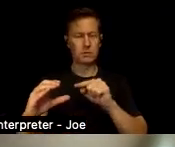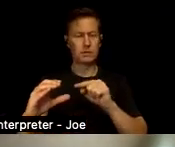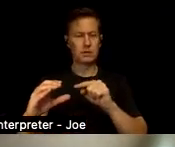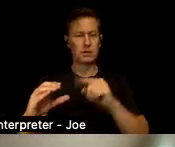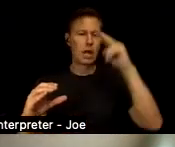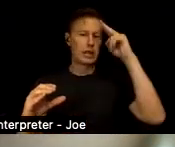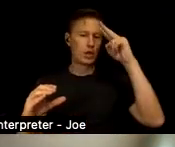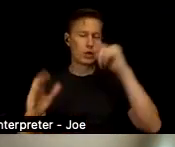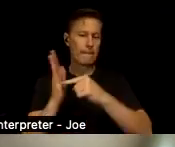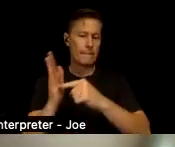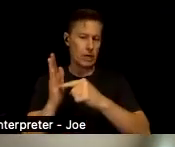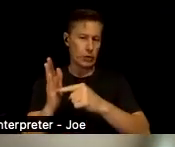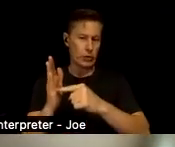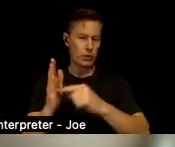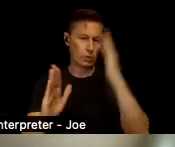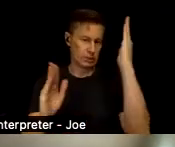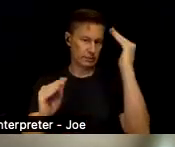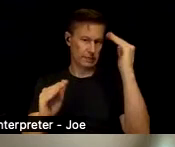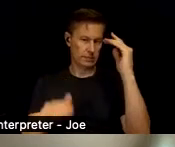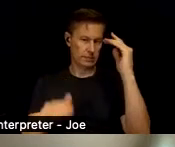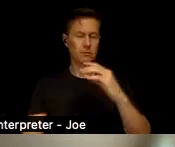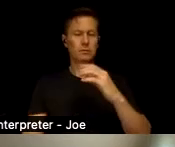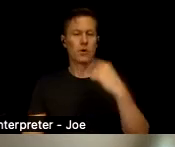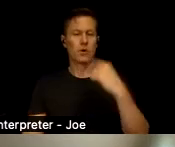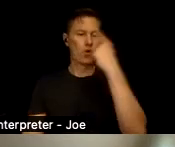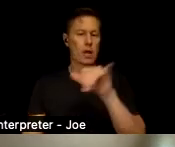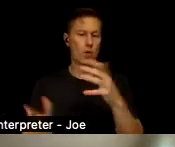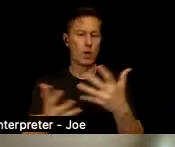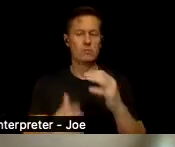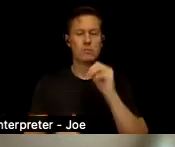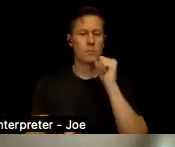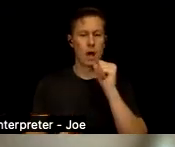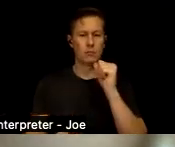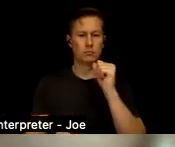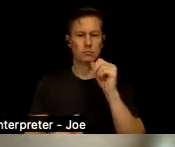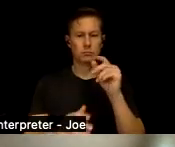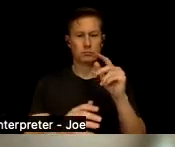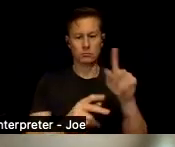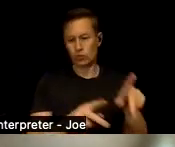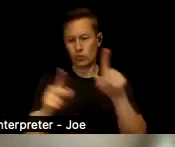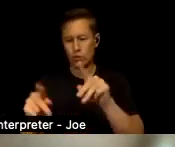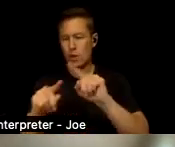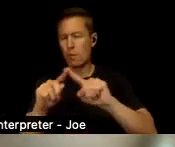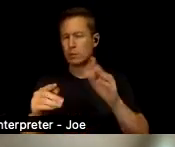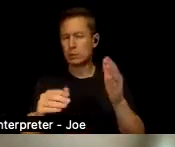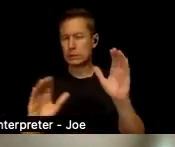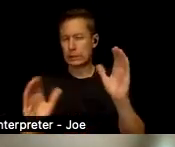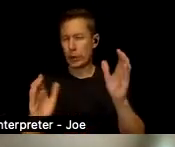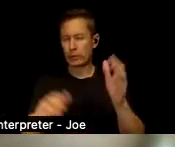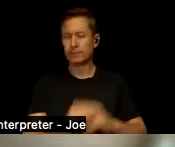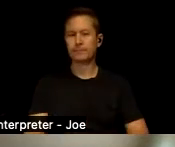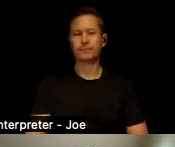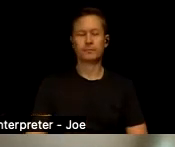that ought to look like. It's not identical, but they look quite similar. And these images give